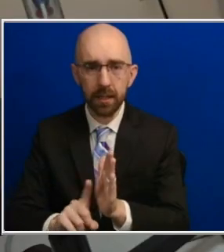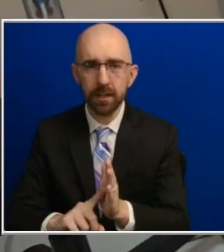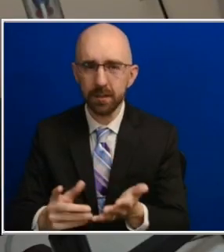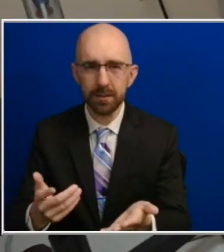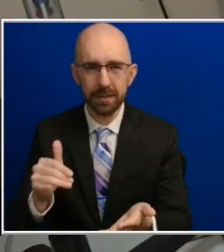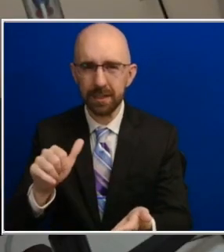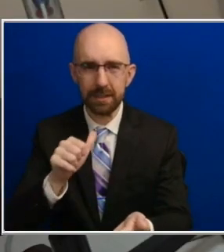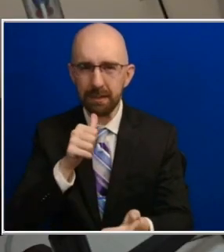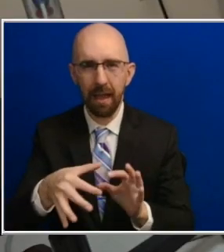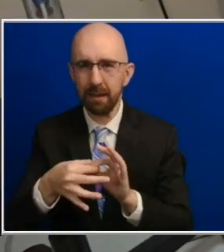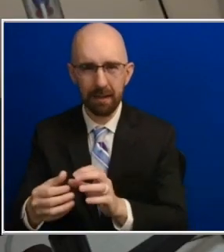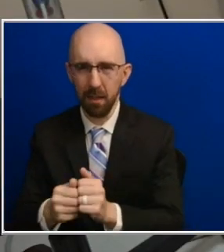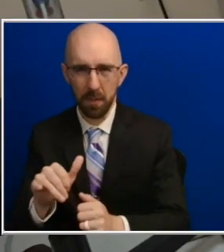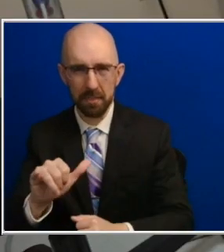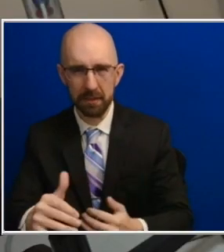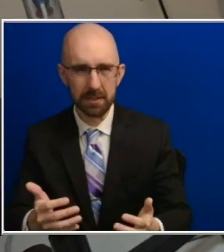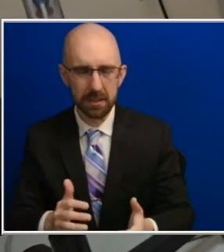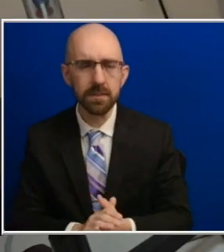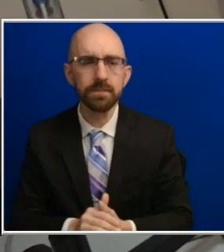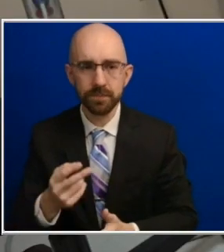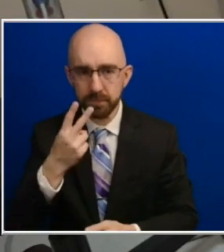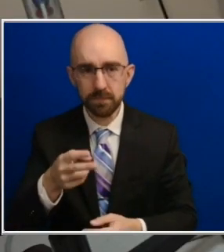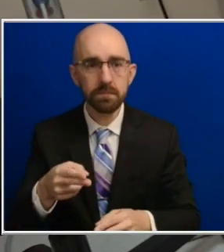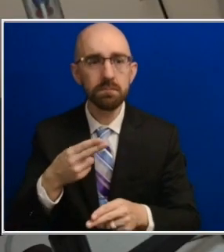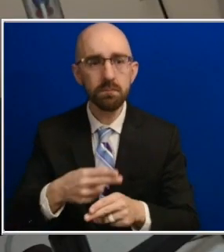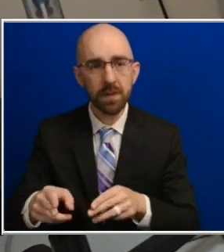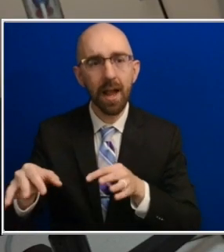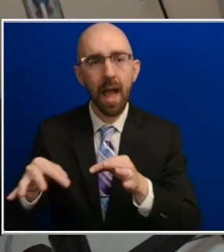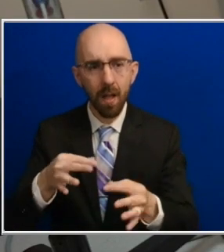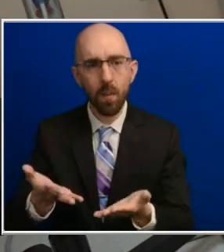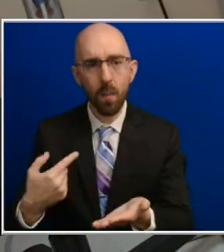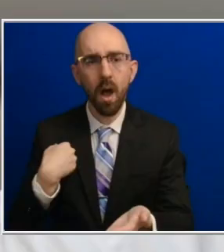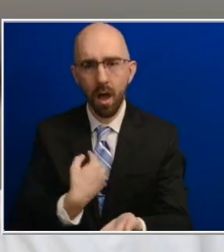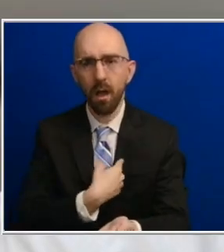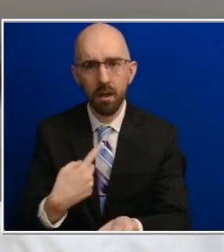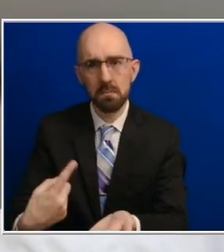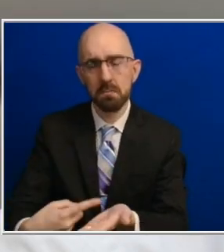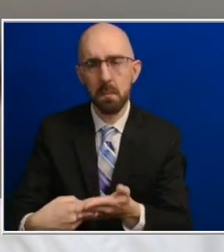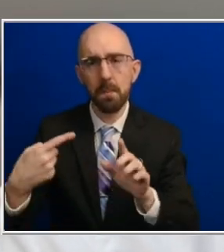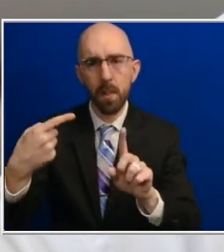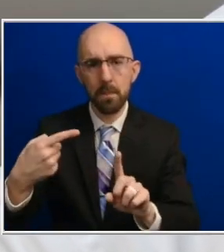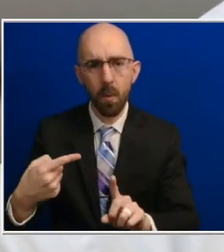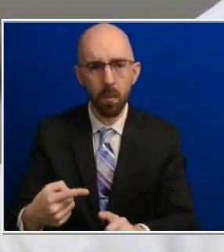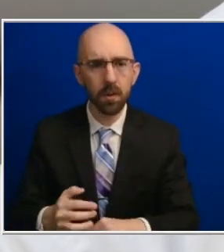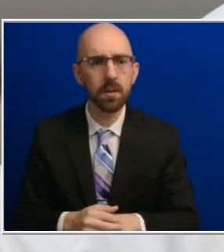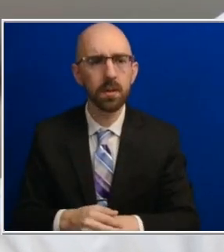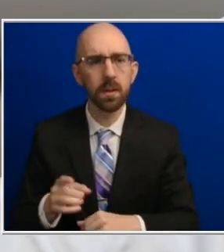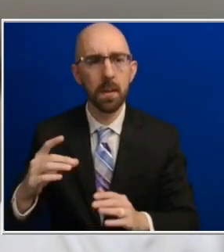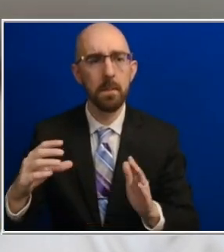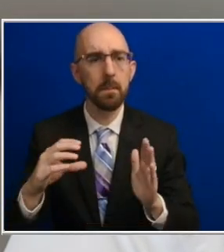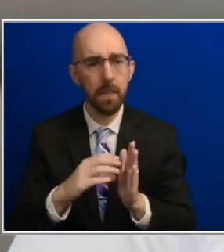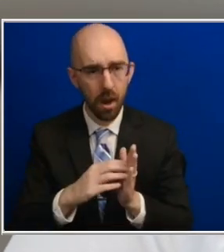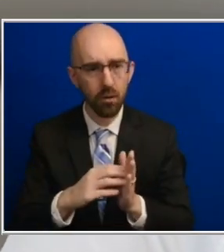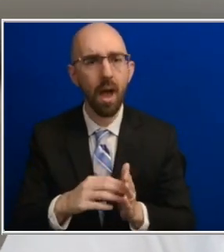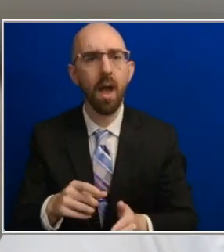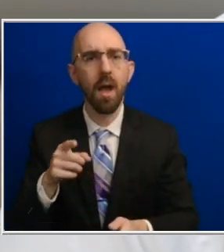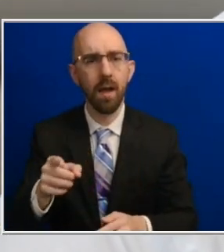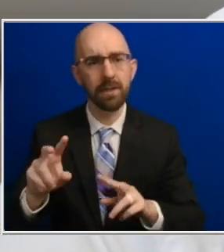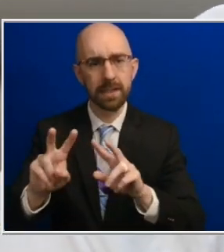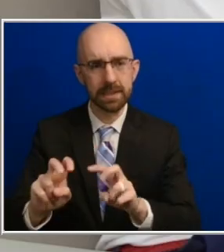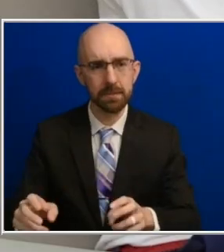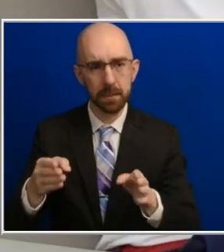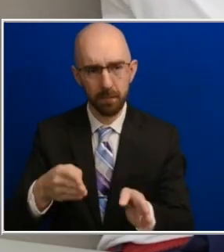I see a brief outline kind of what I talked about, some bullet points there, a paragraph under the assessment and plan.